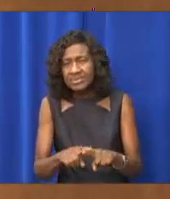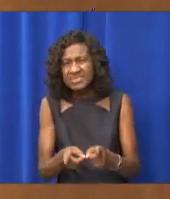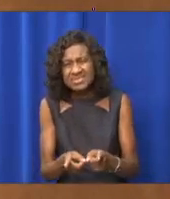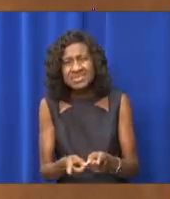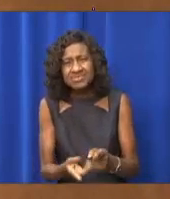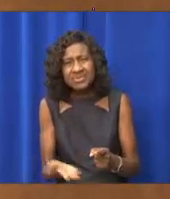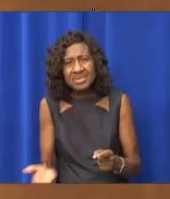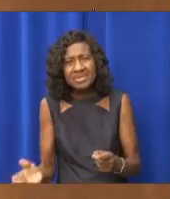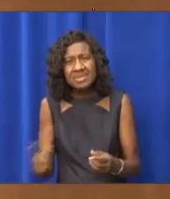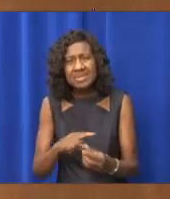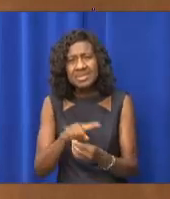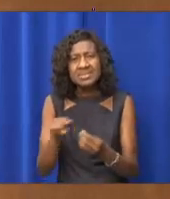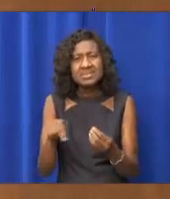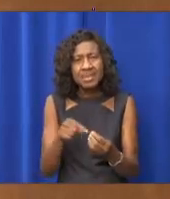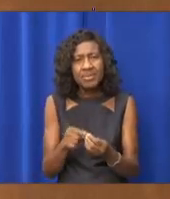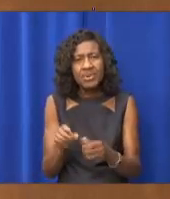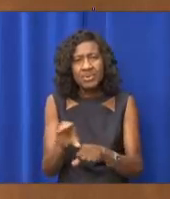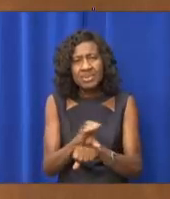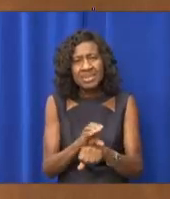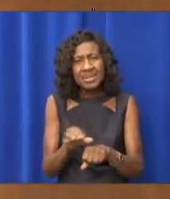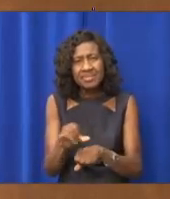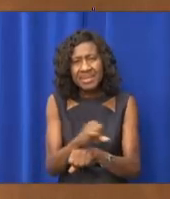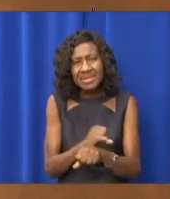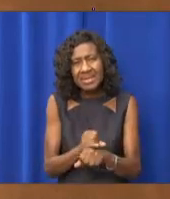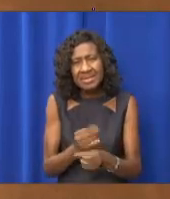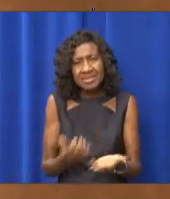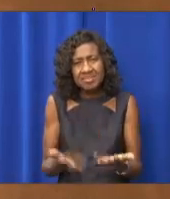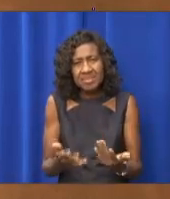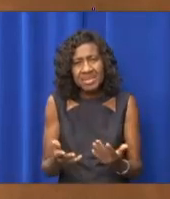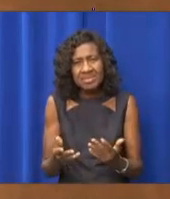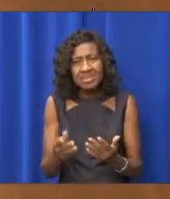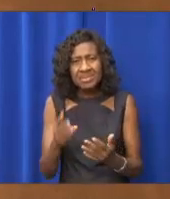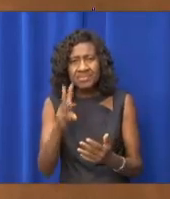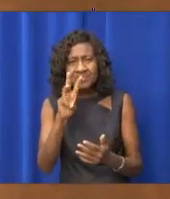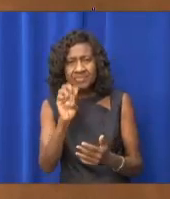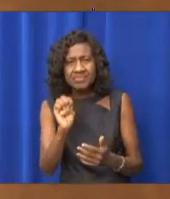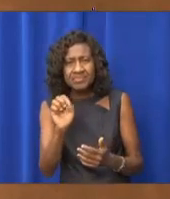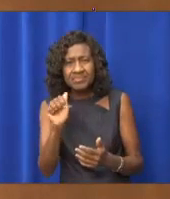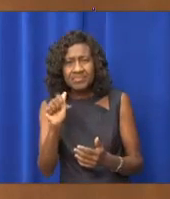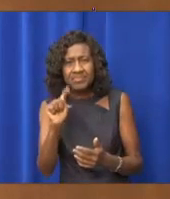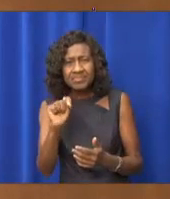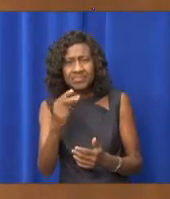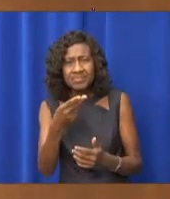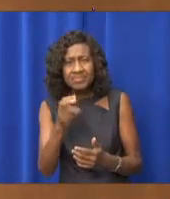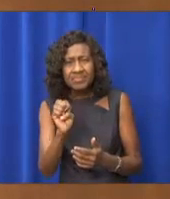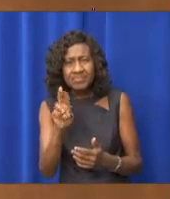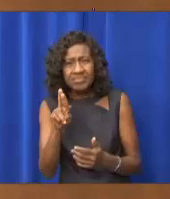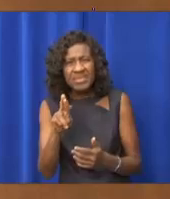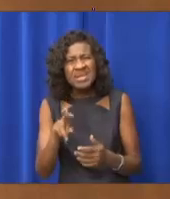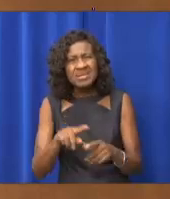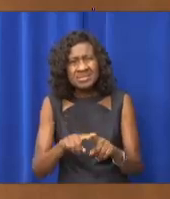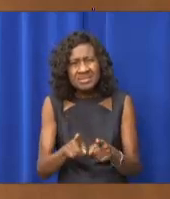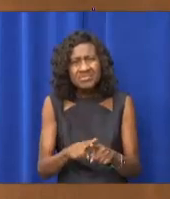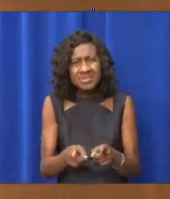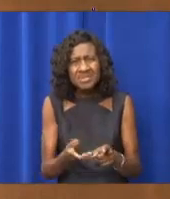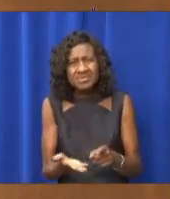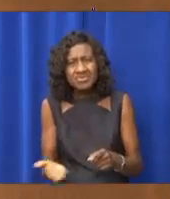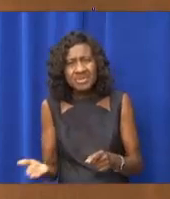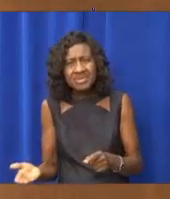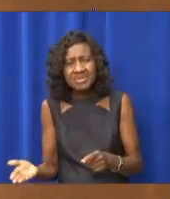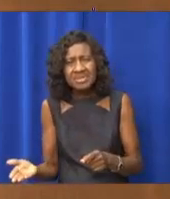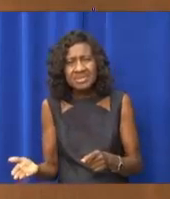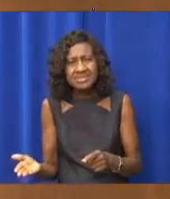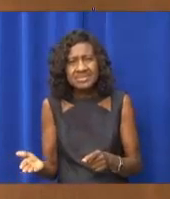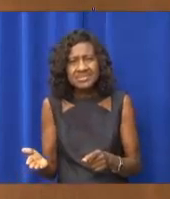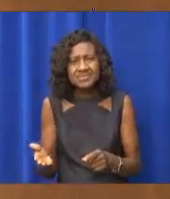like, as we understand, the weather and so on, suppressing the disease. But these all influence the assumptions that go